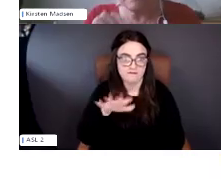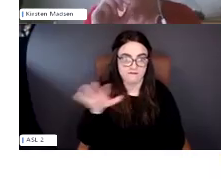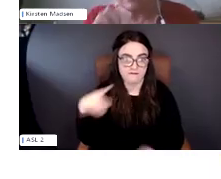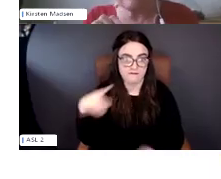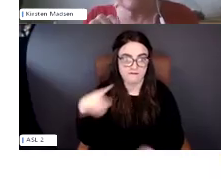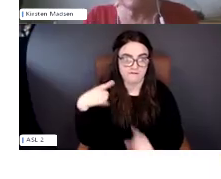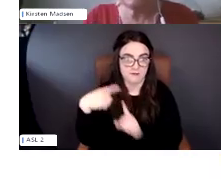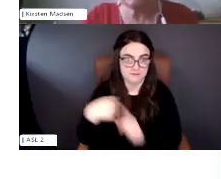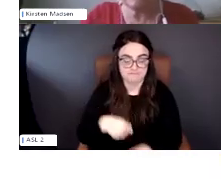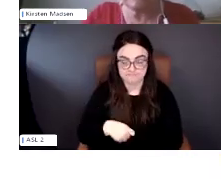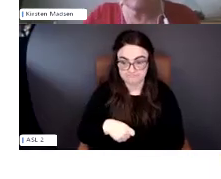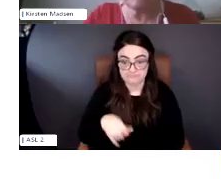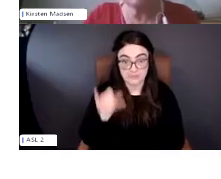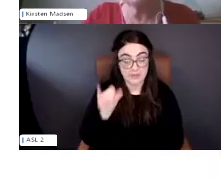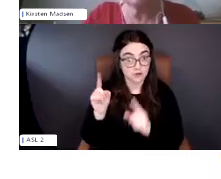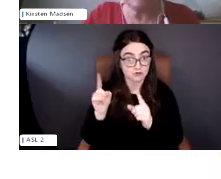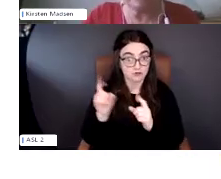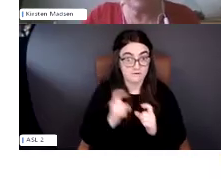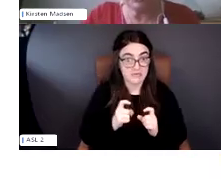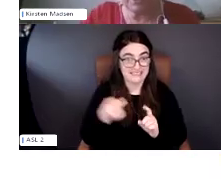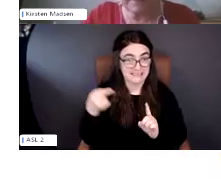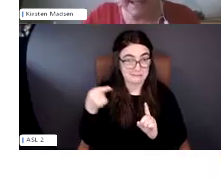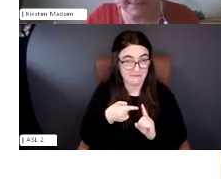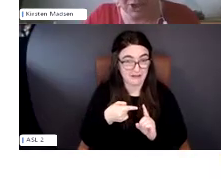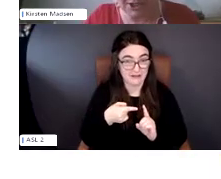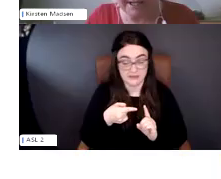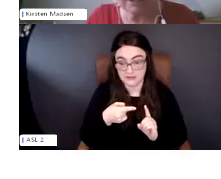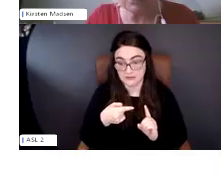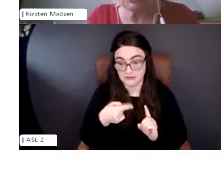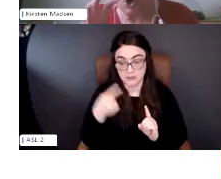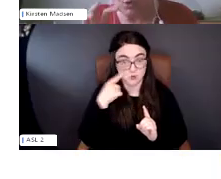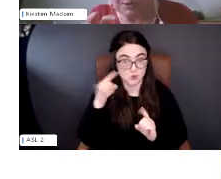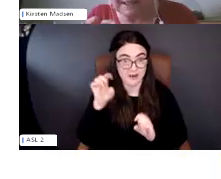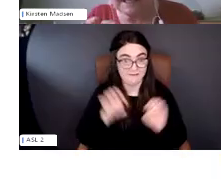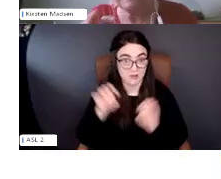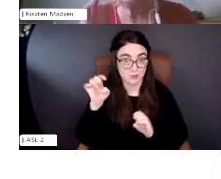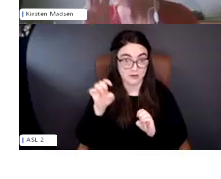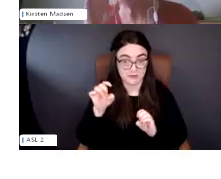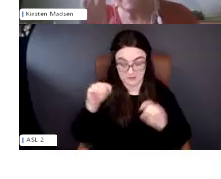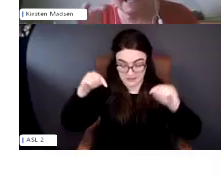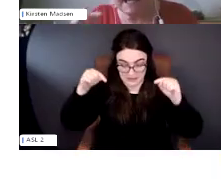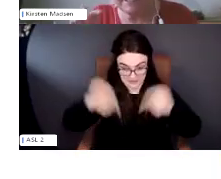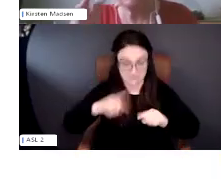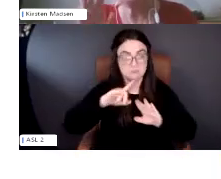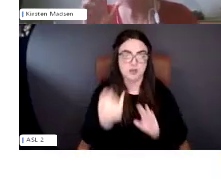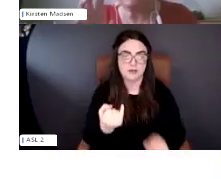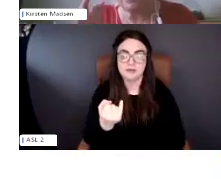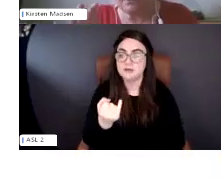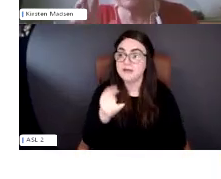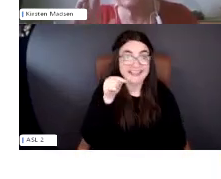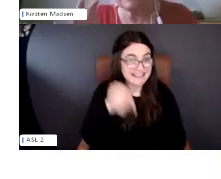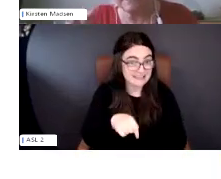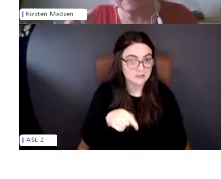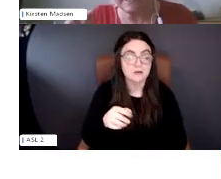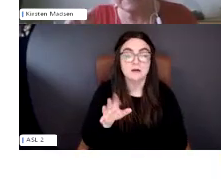The surveys specifically for the evaluation of this project were only in